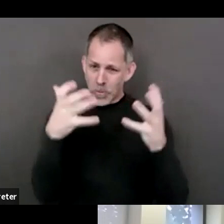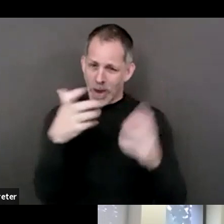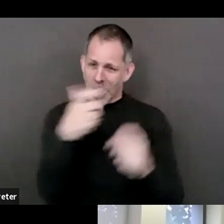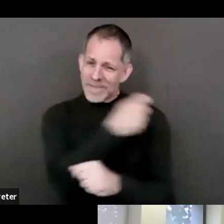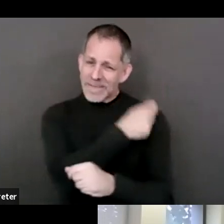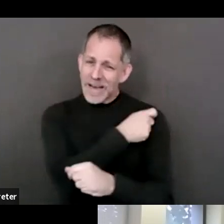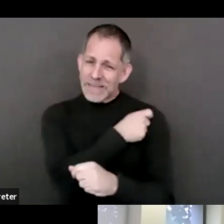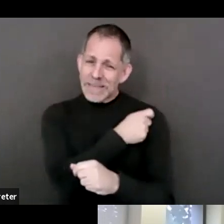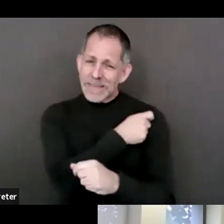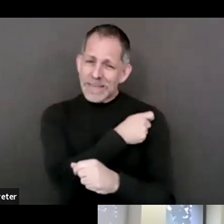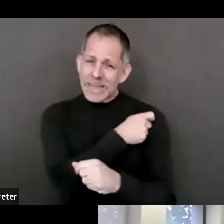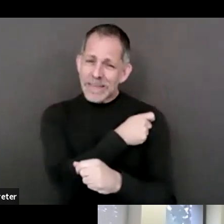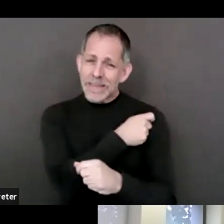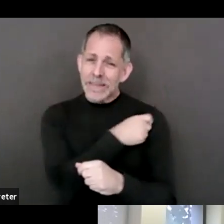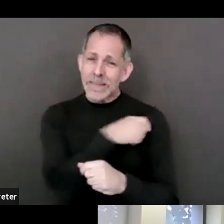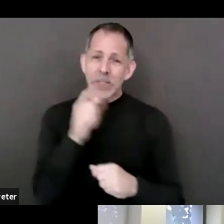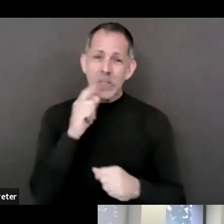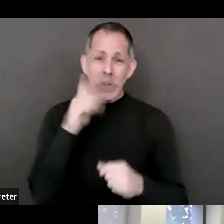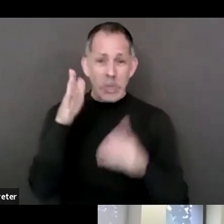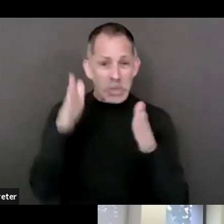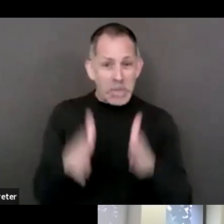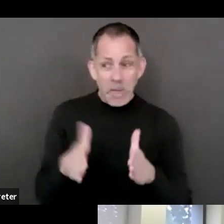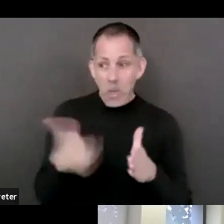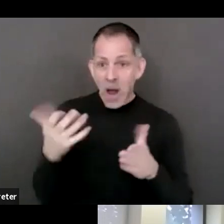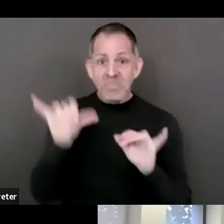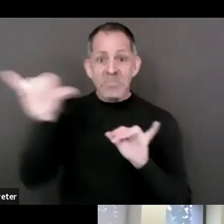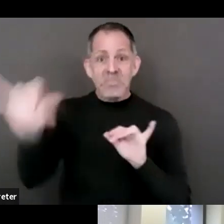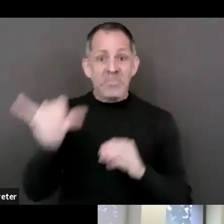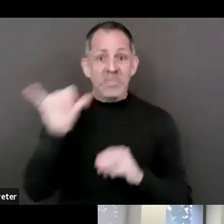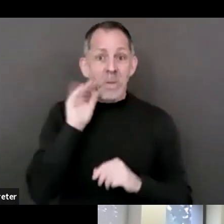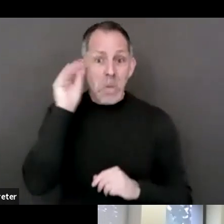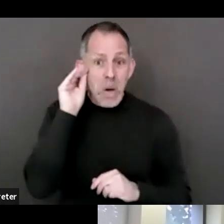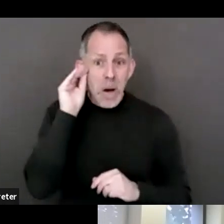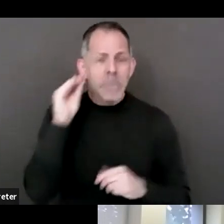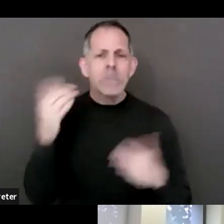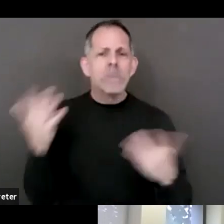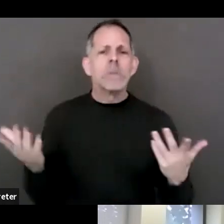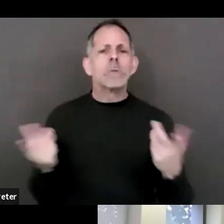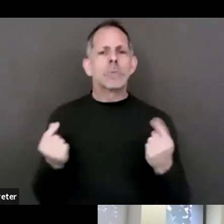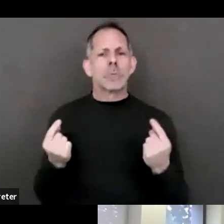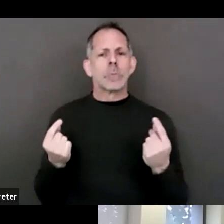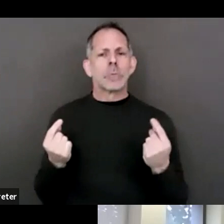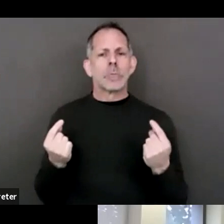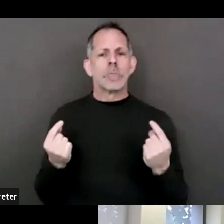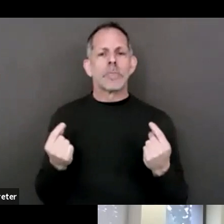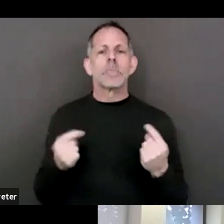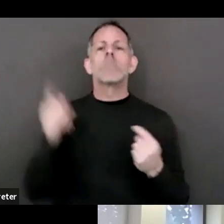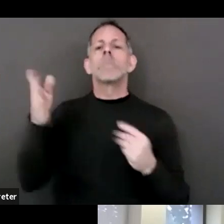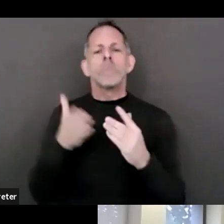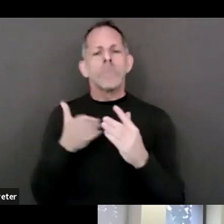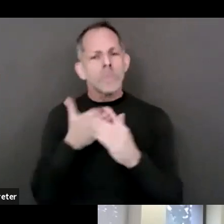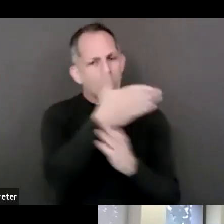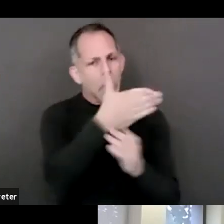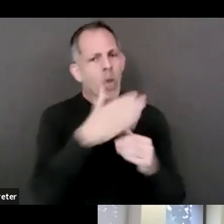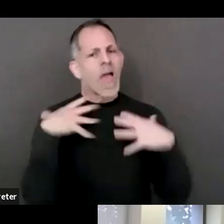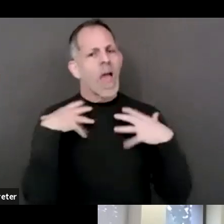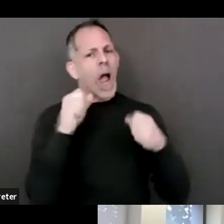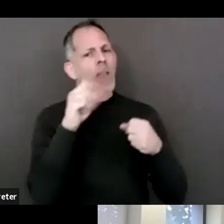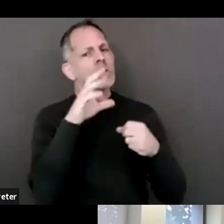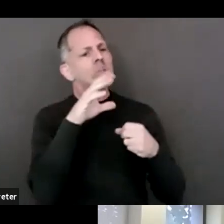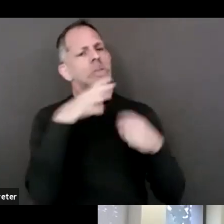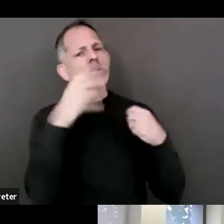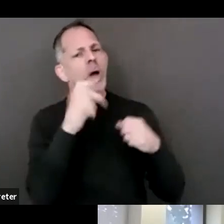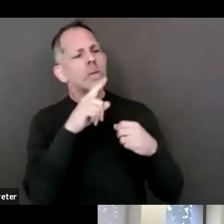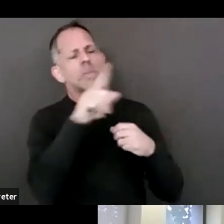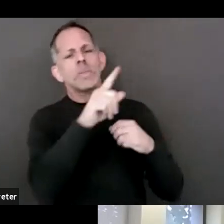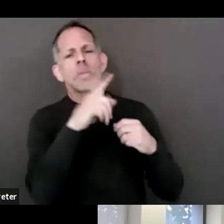health district, and the health district will help either find a vaccination close to their home or place them on the homebound list, which will come